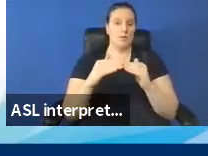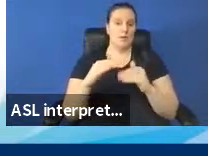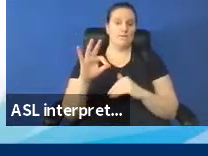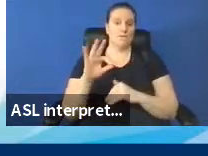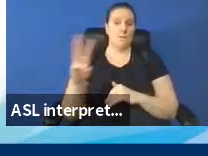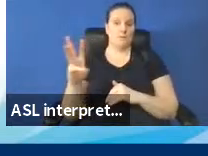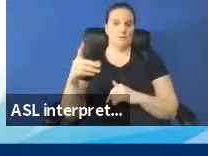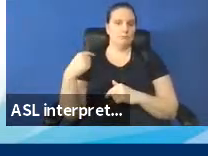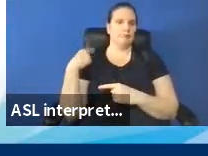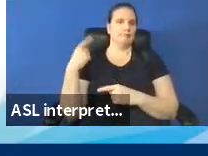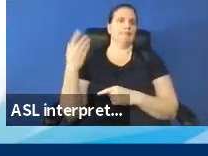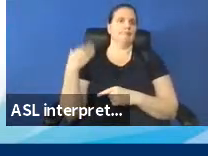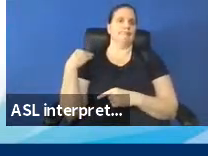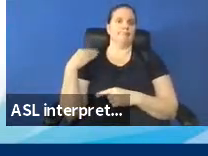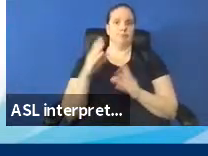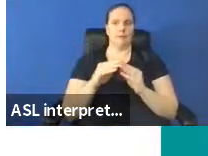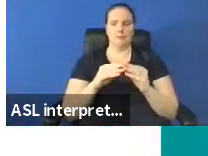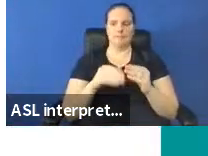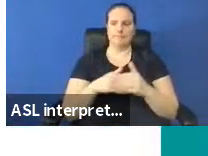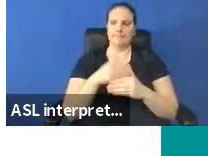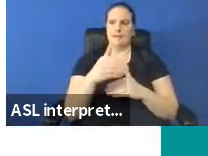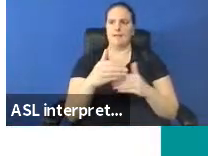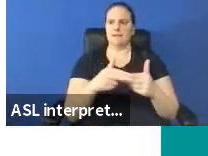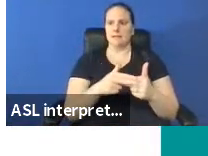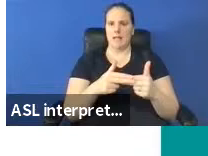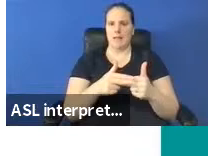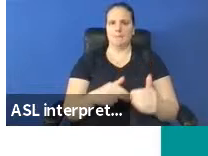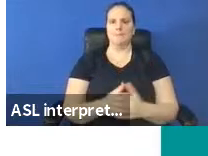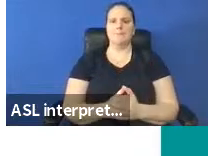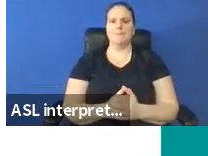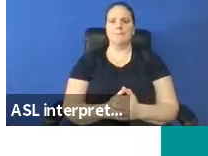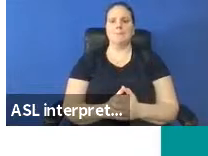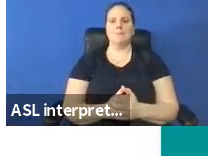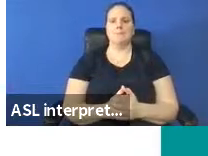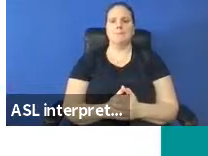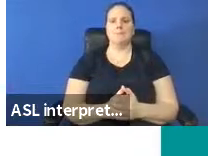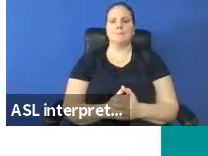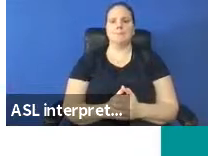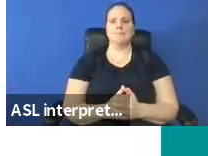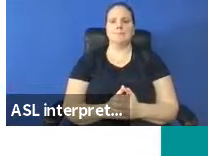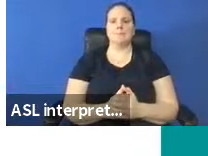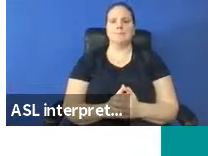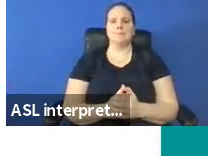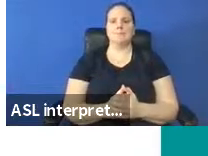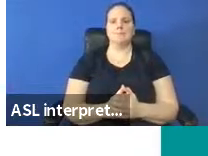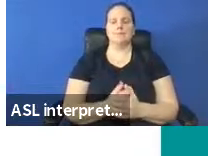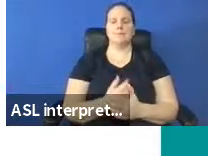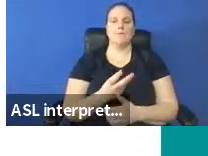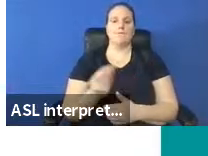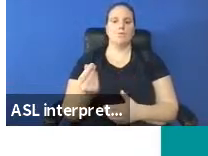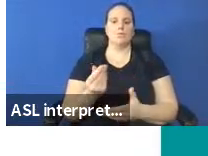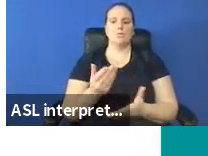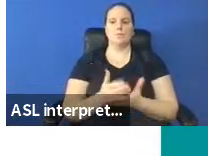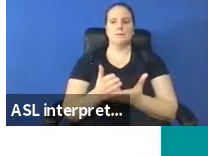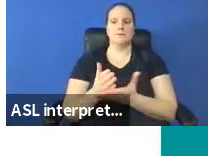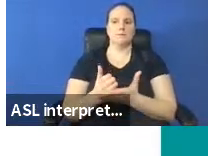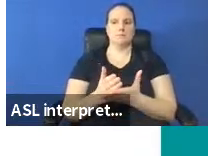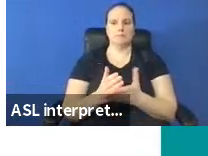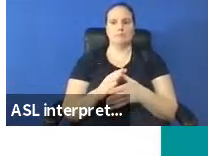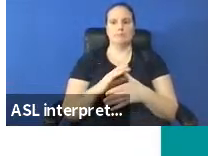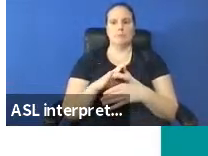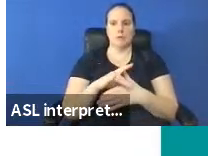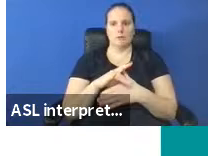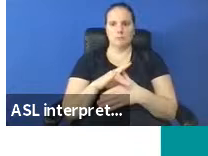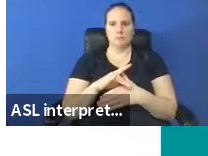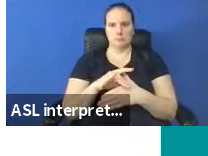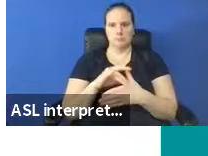meeting. If we can go to the next slide. There's a few pieces of additional content that have